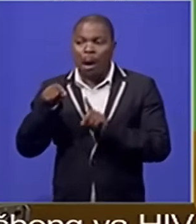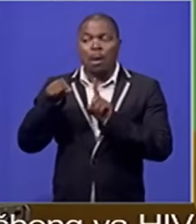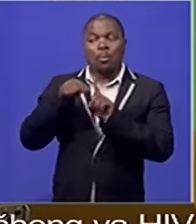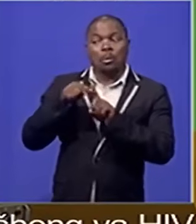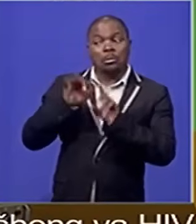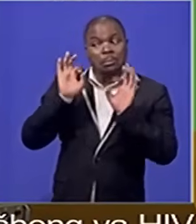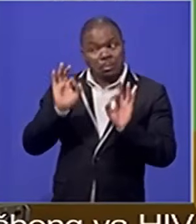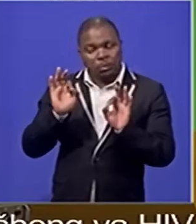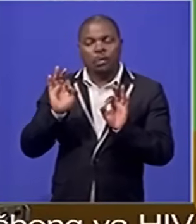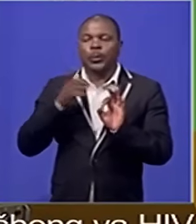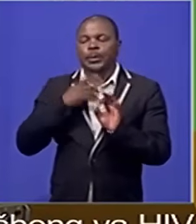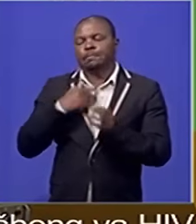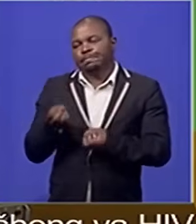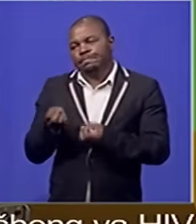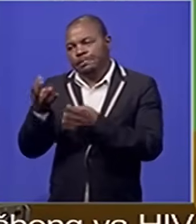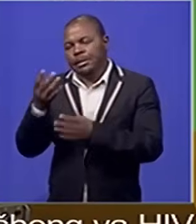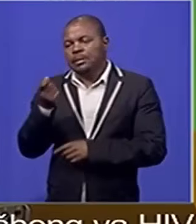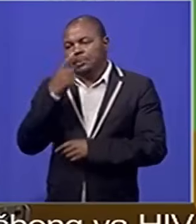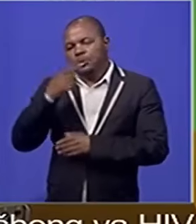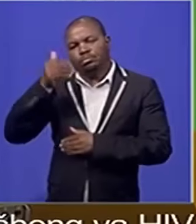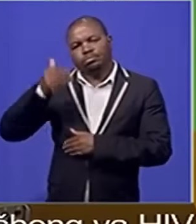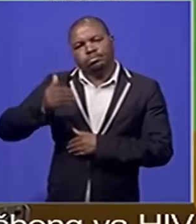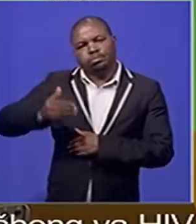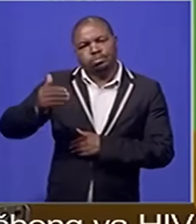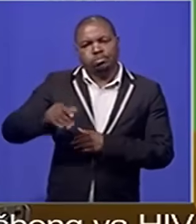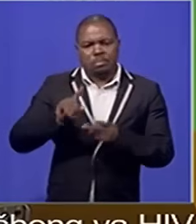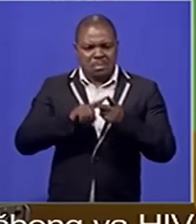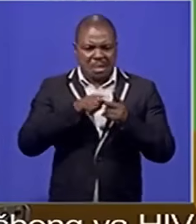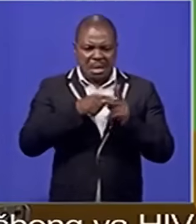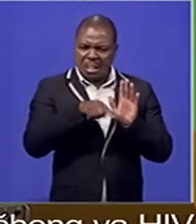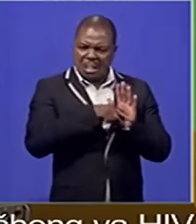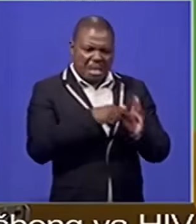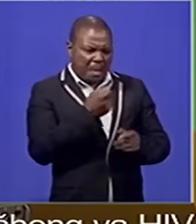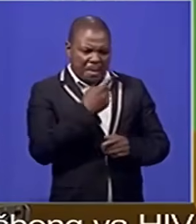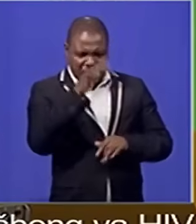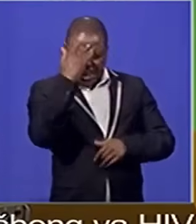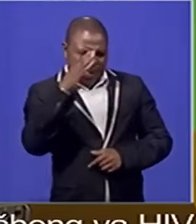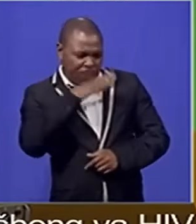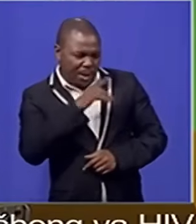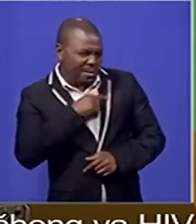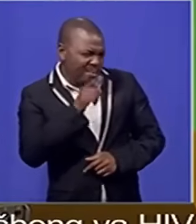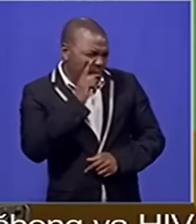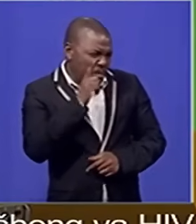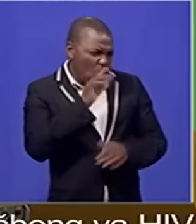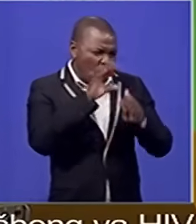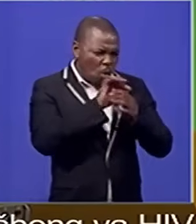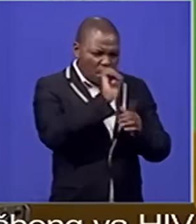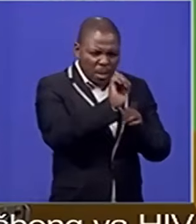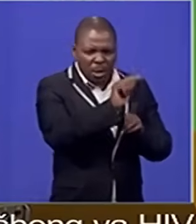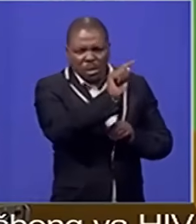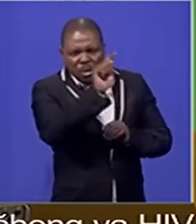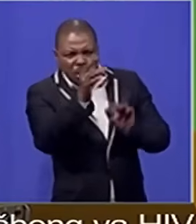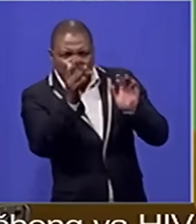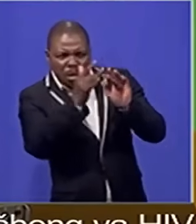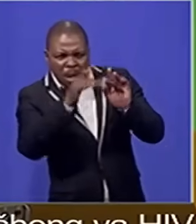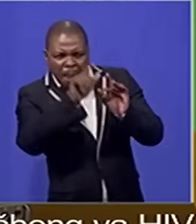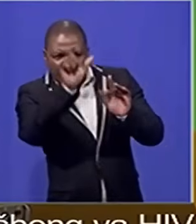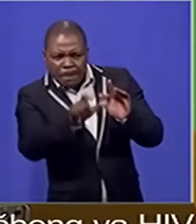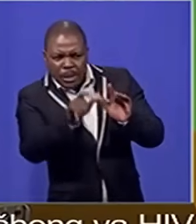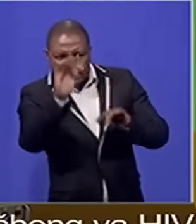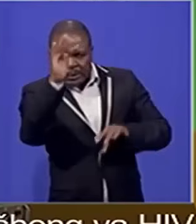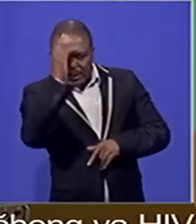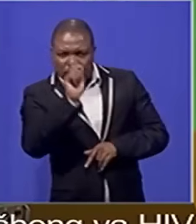immediately ra ba thoma mo treatmenteng ya TB ba leng negative re a checka gore mo ba tswang gona ga gona contact ya motho o na leng